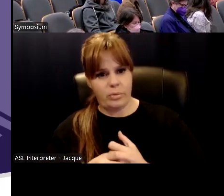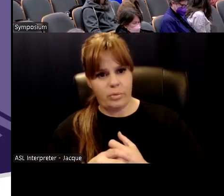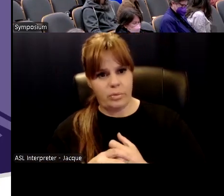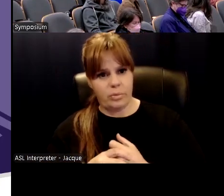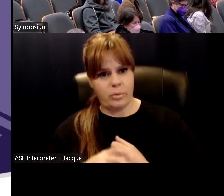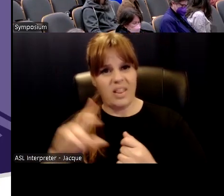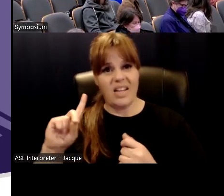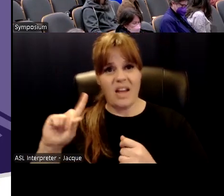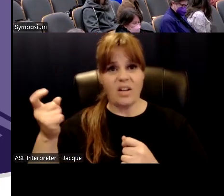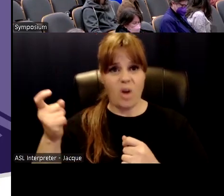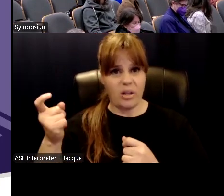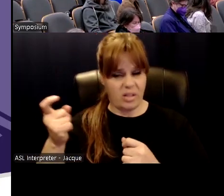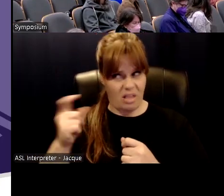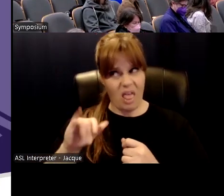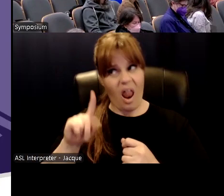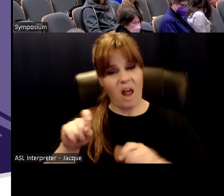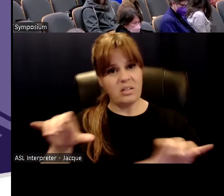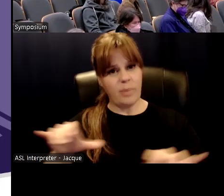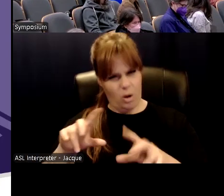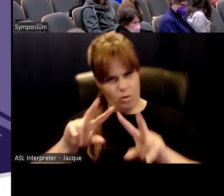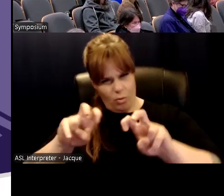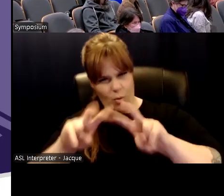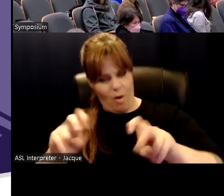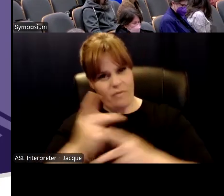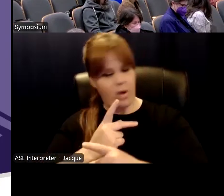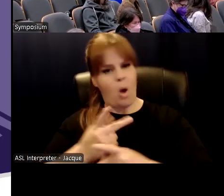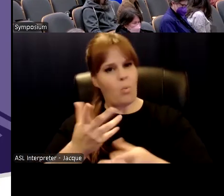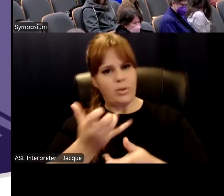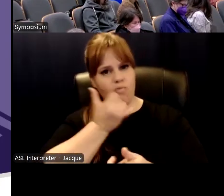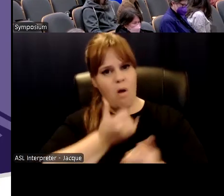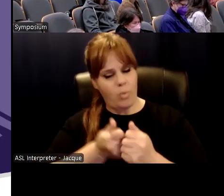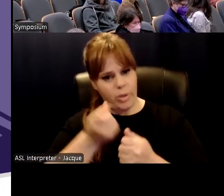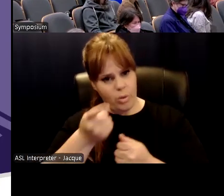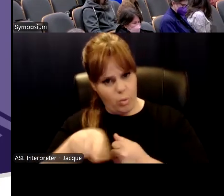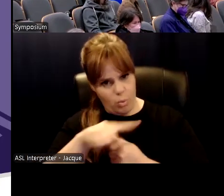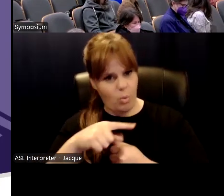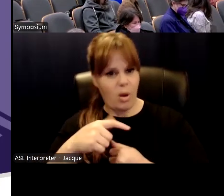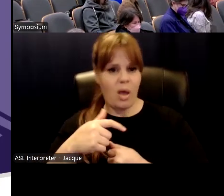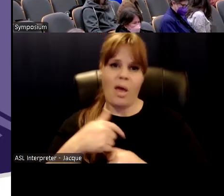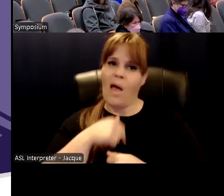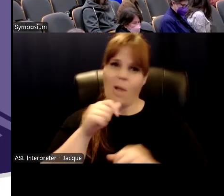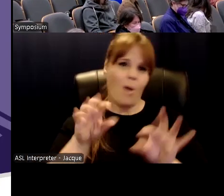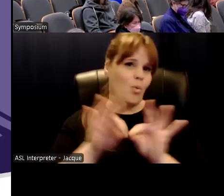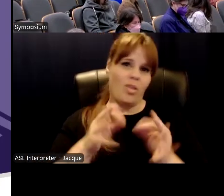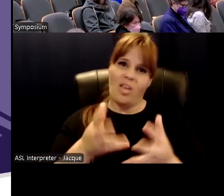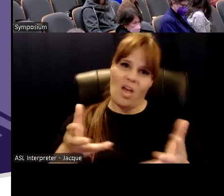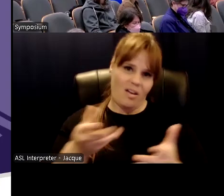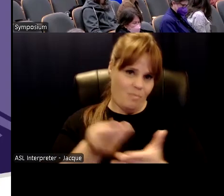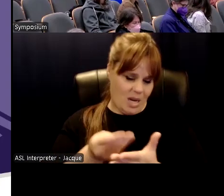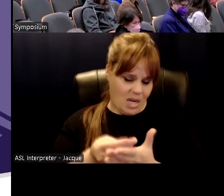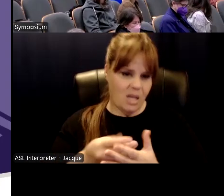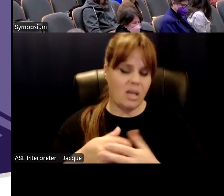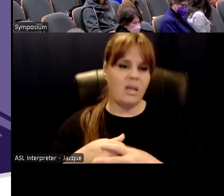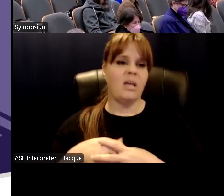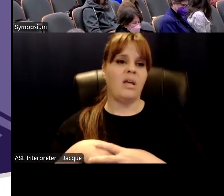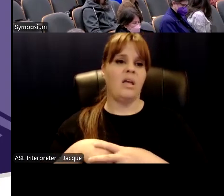diagnostic that needs to be done to find out what is wrong with you? I'm not worth a lot of money, and I have put out